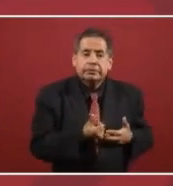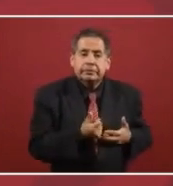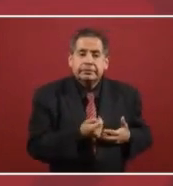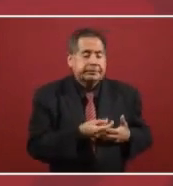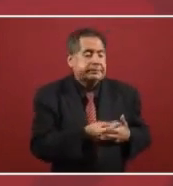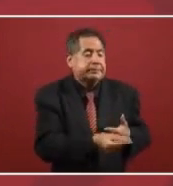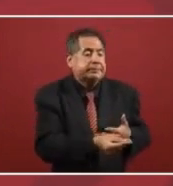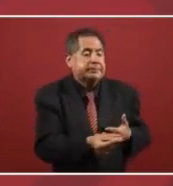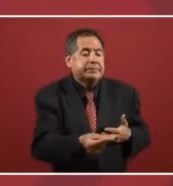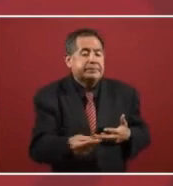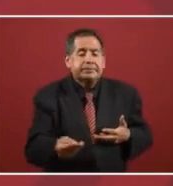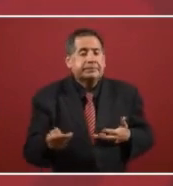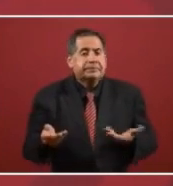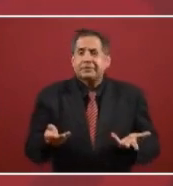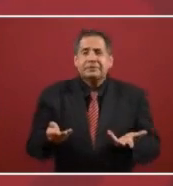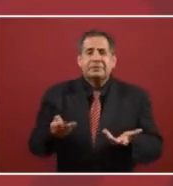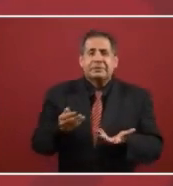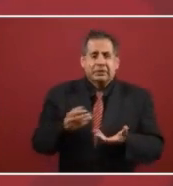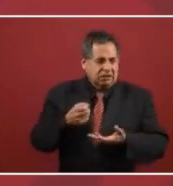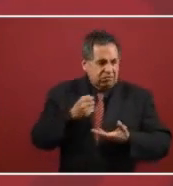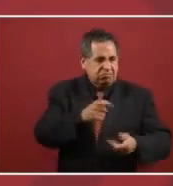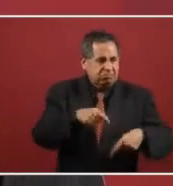And even in the best of the cases,